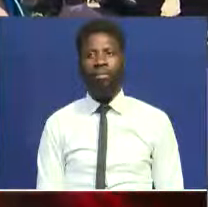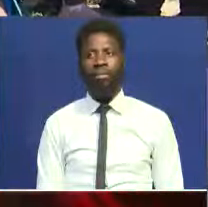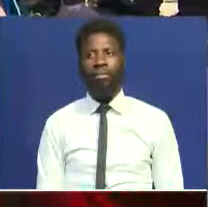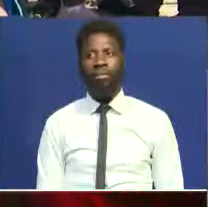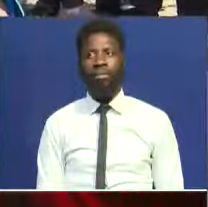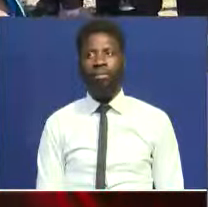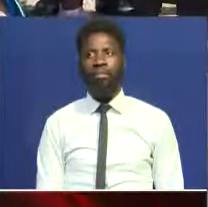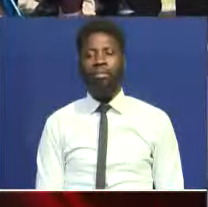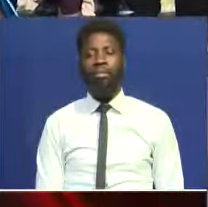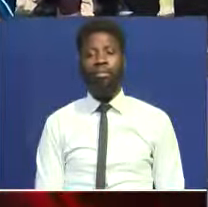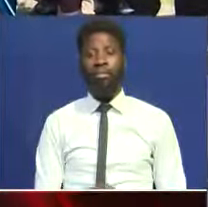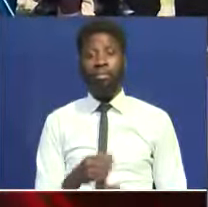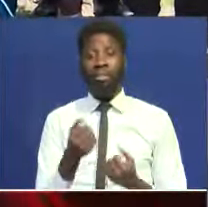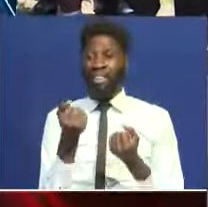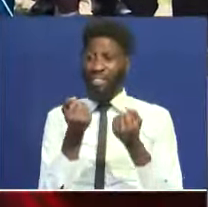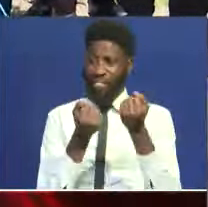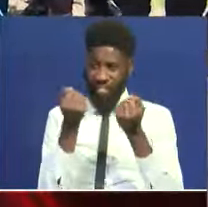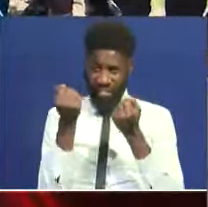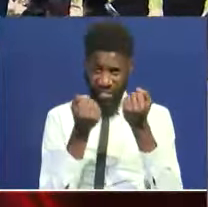he B